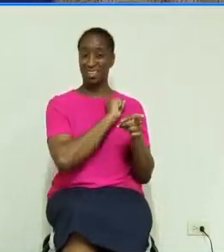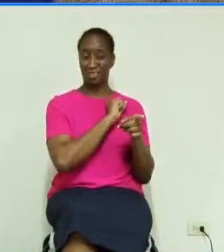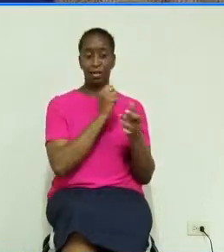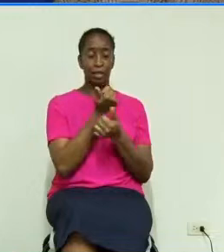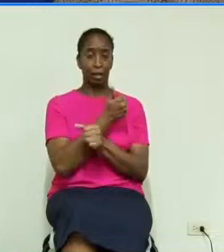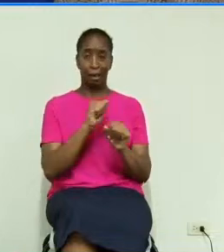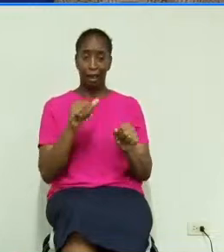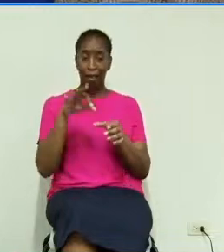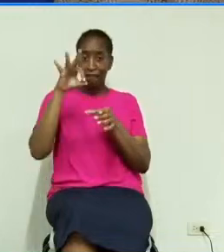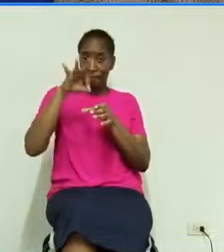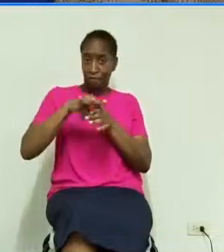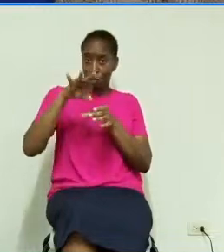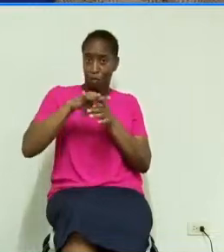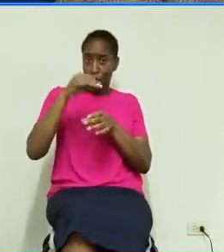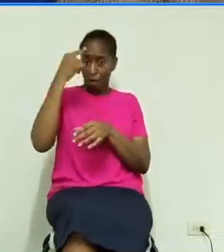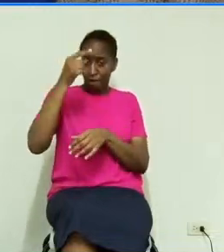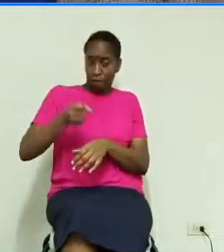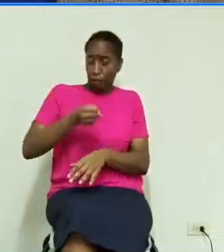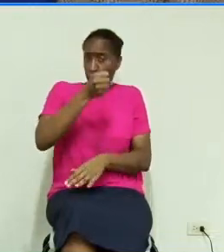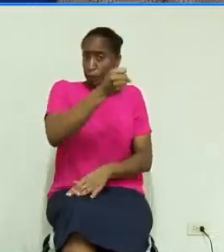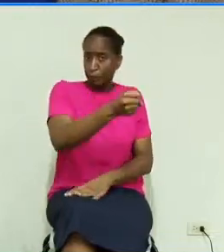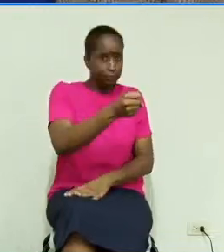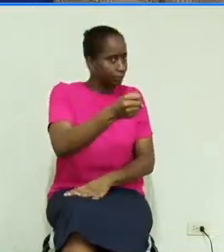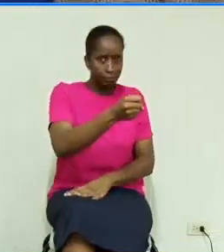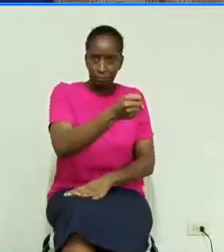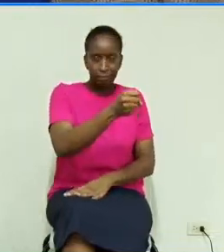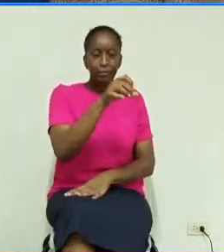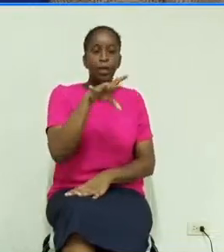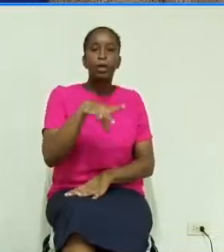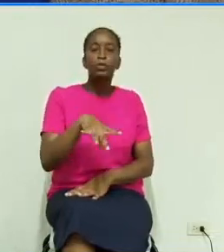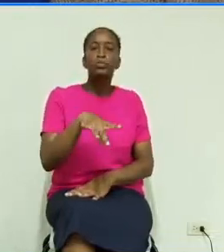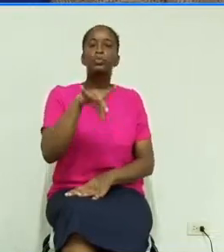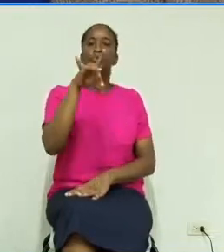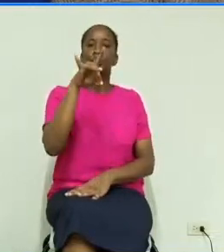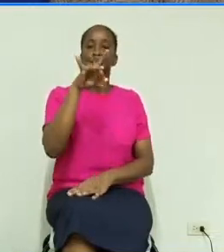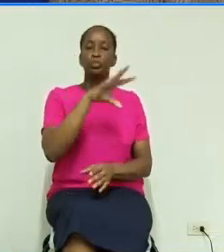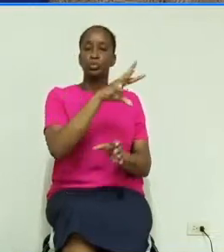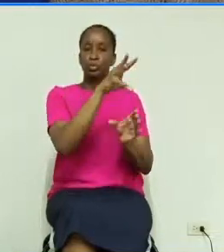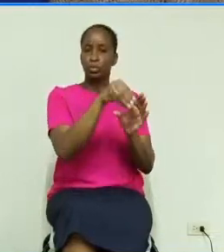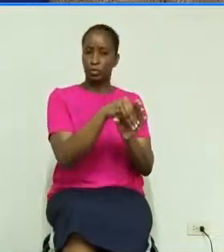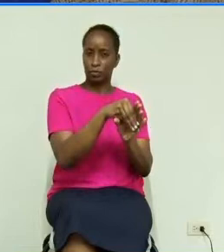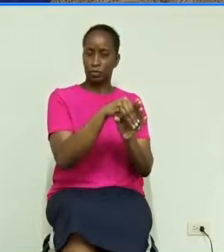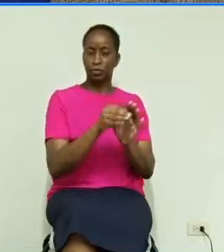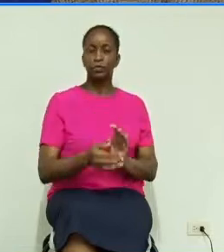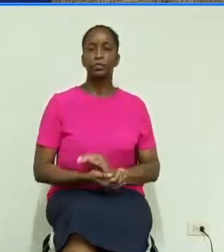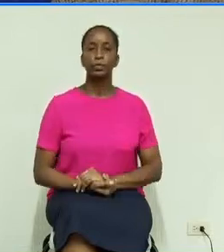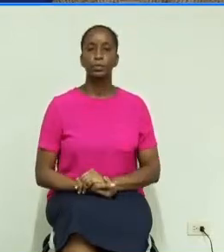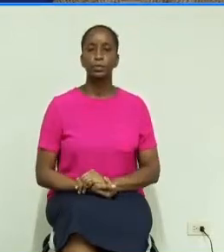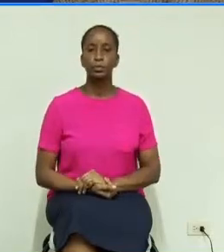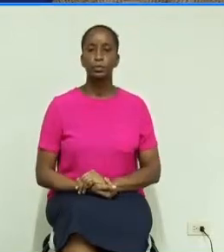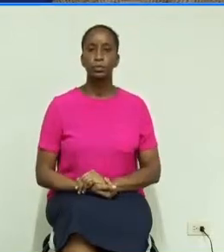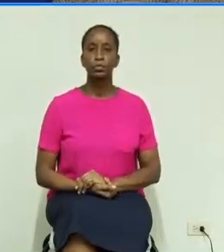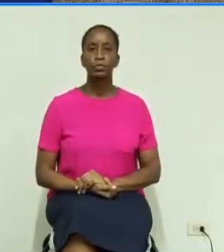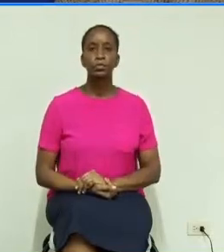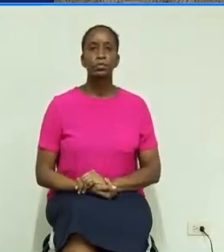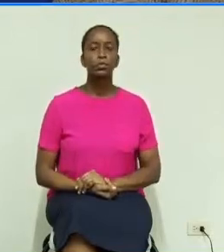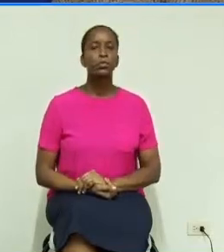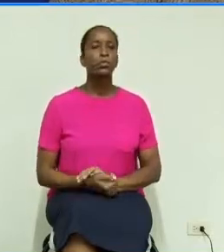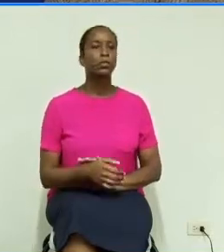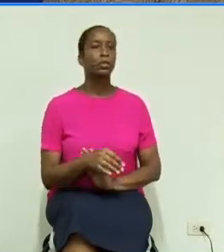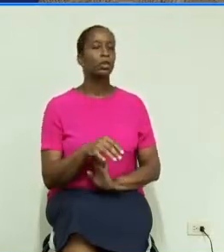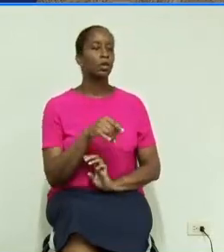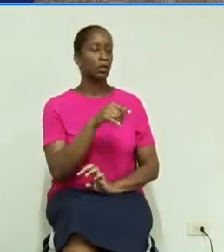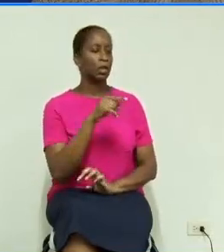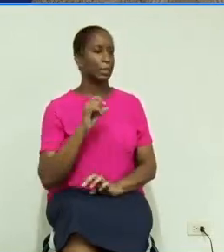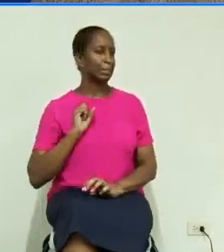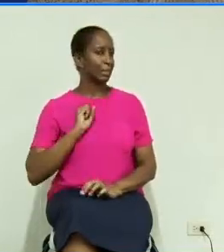of the Senate, it is not by accident that it is constituted in the way